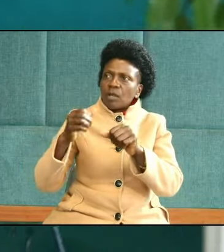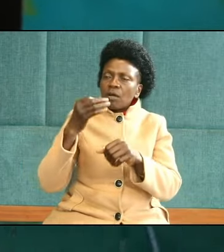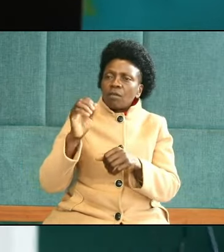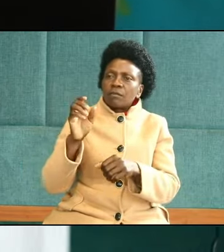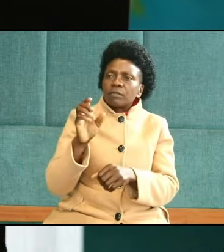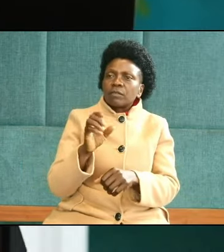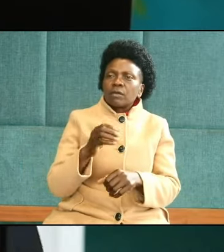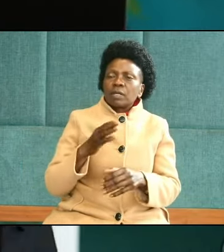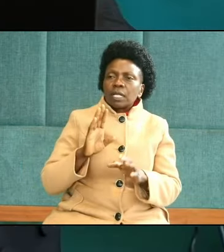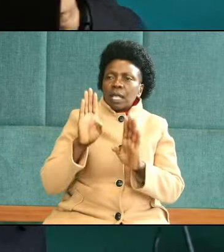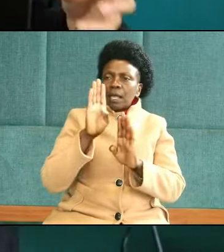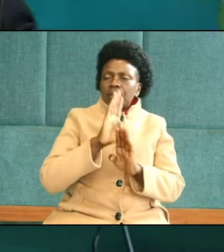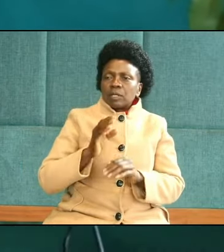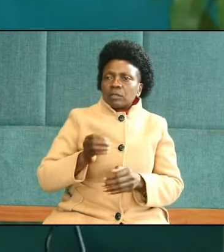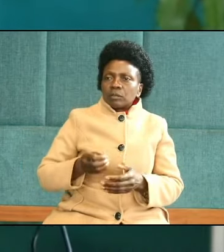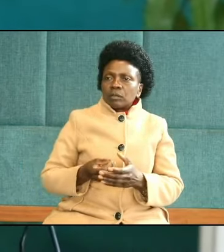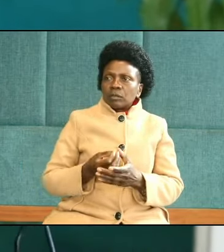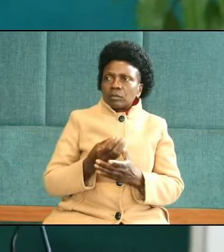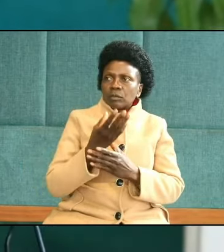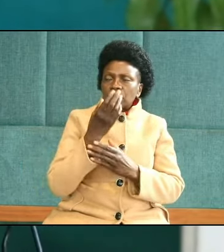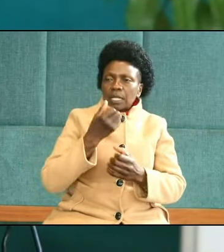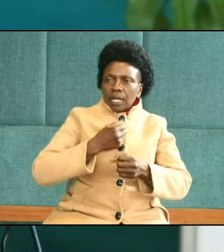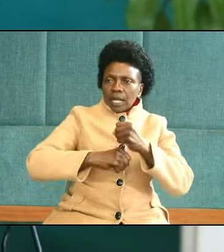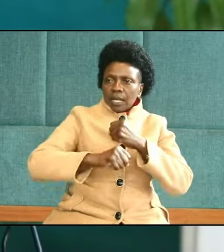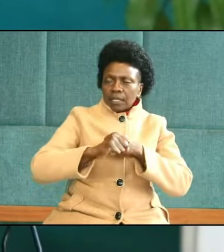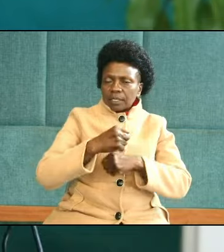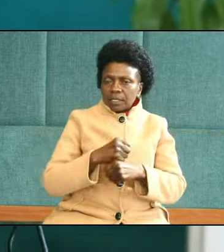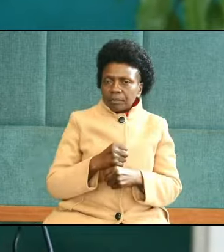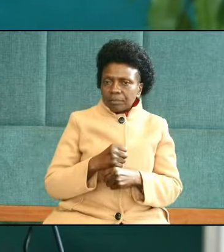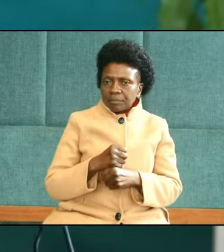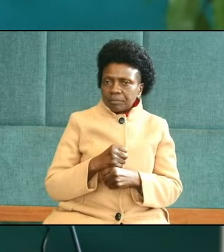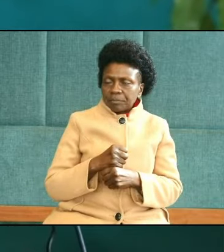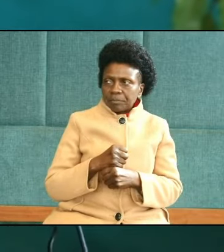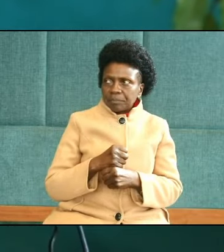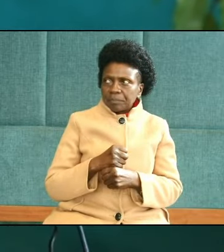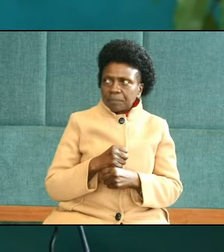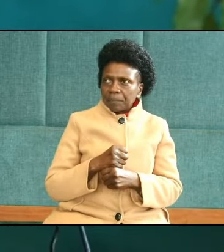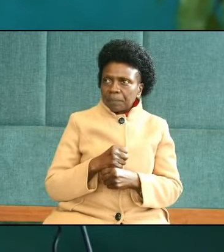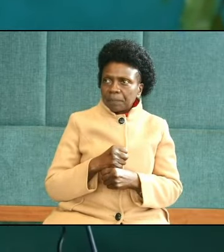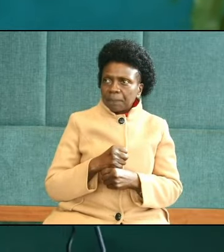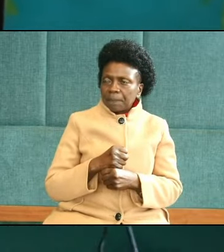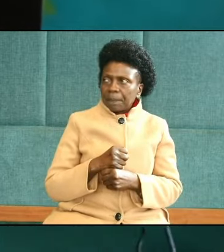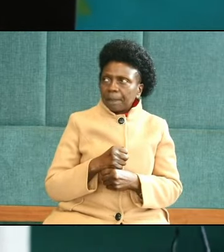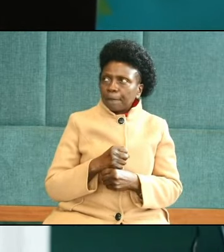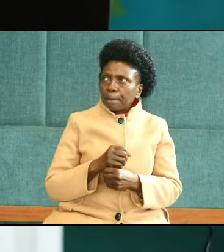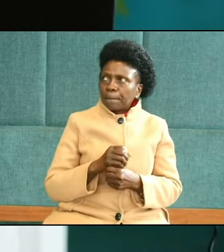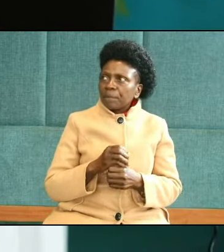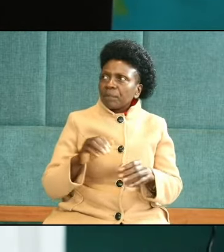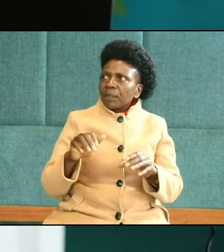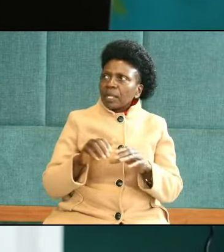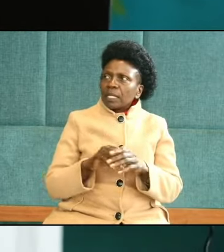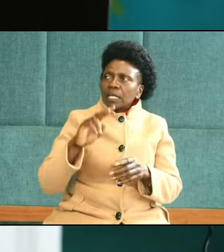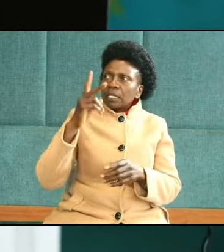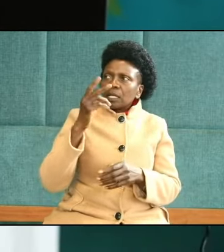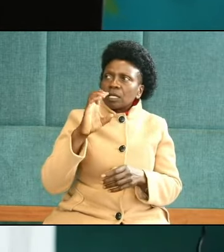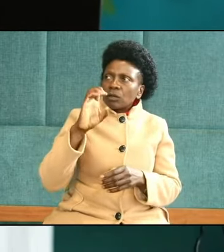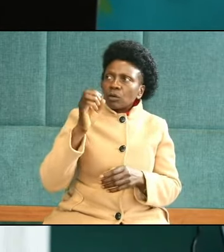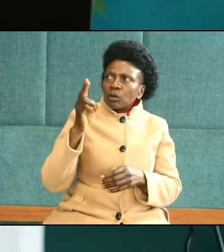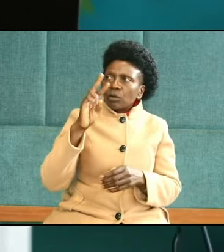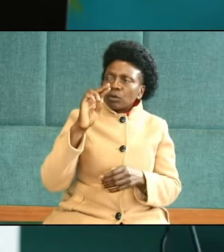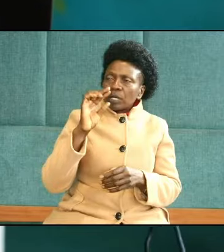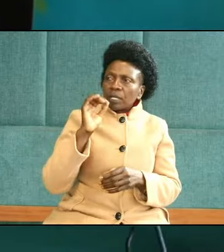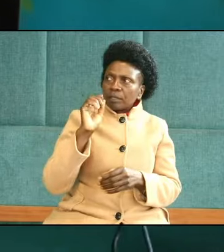the habitual words and acts. I love the way Paul the Apostle puts it in 2 Corinthians chapter 3, verse 2. I'll read